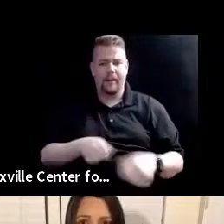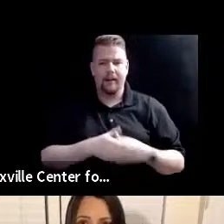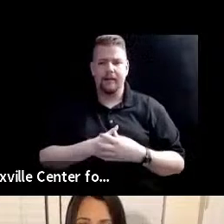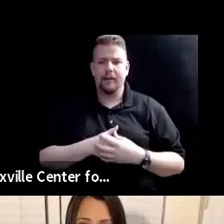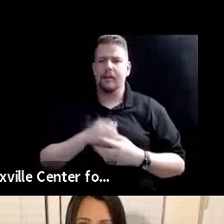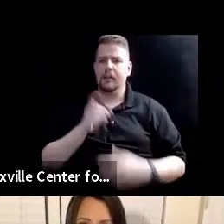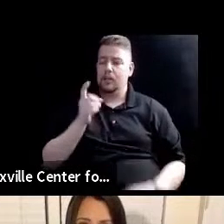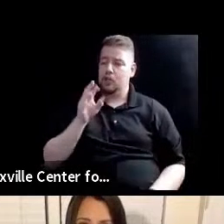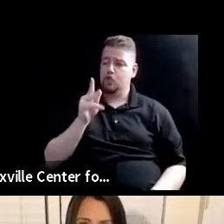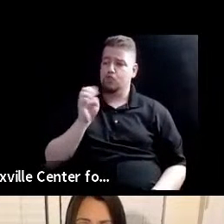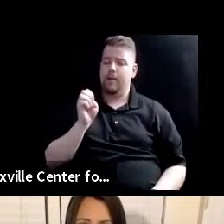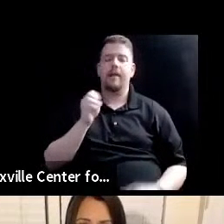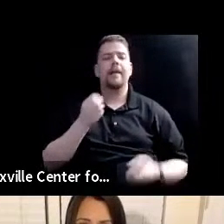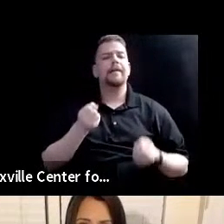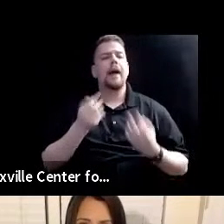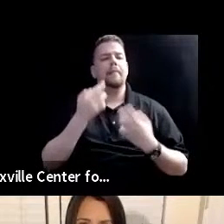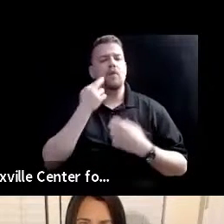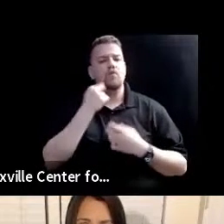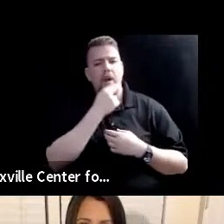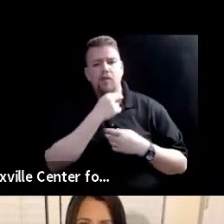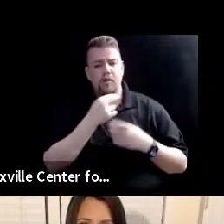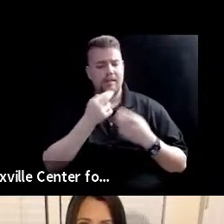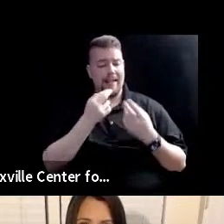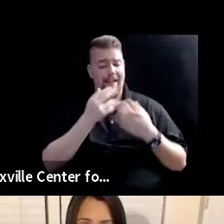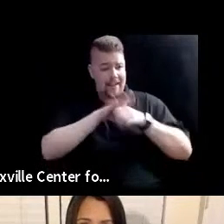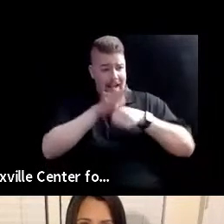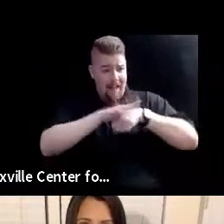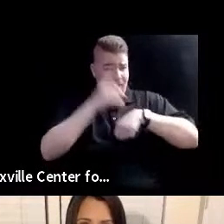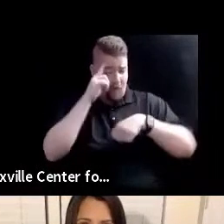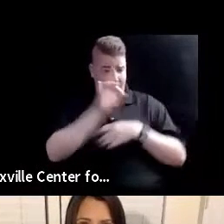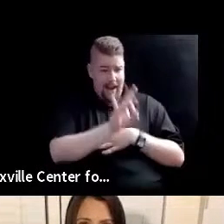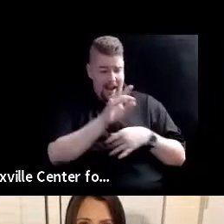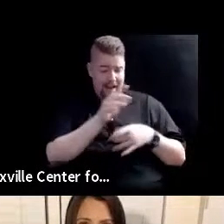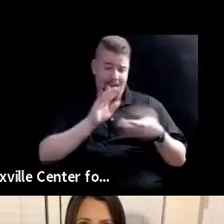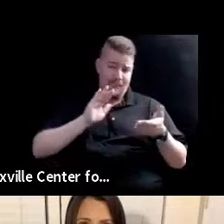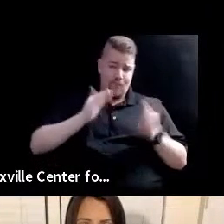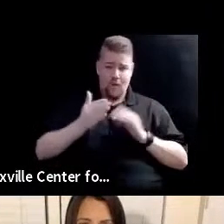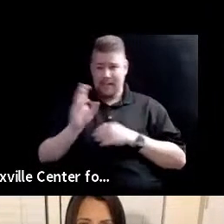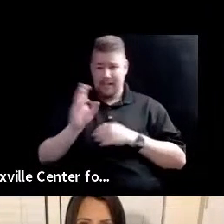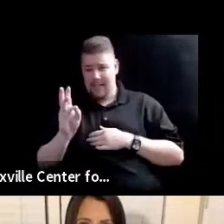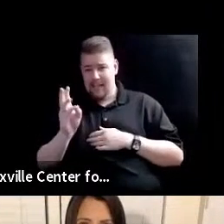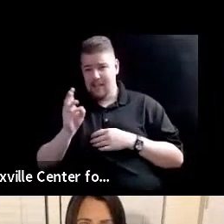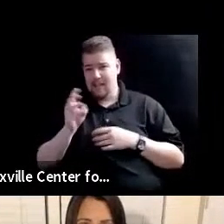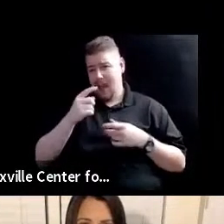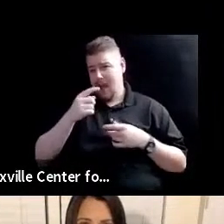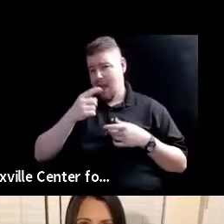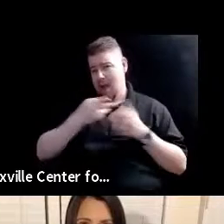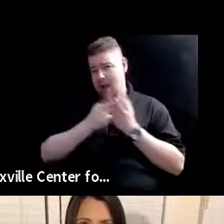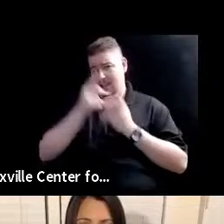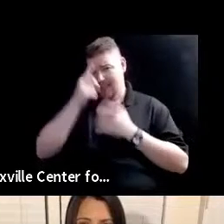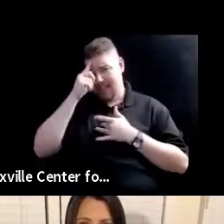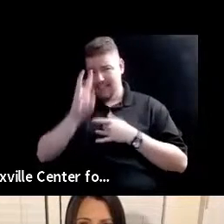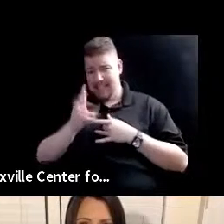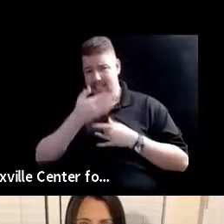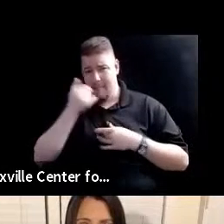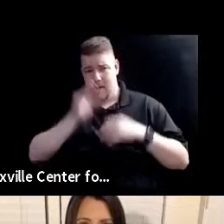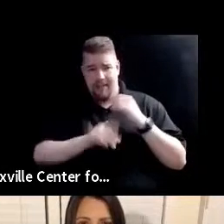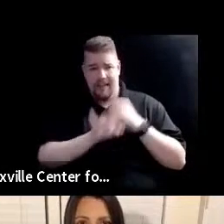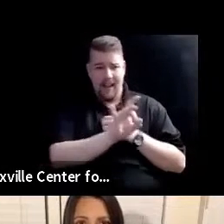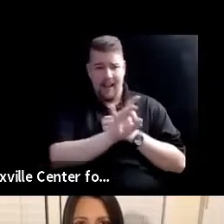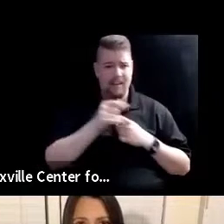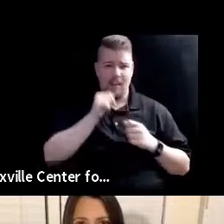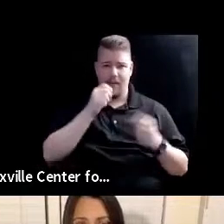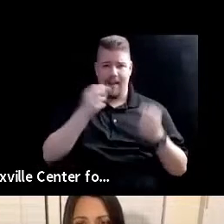many restaurants have tables big enough for 8 versus 6? I really think 6 is a better number. They don't have that many big